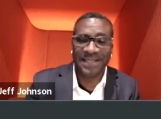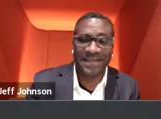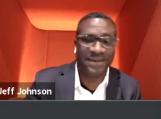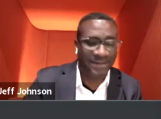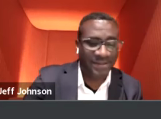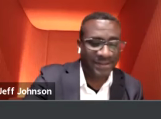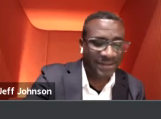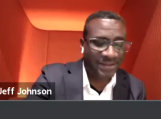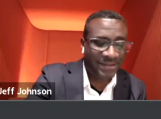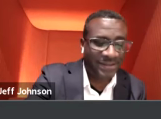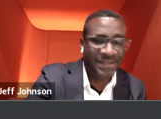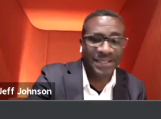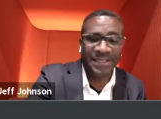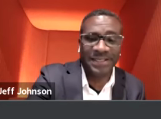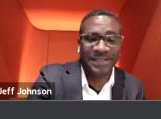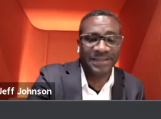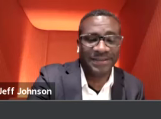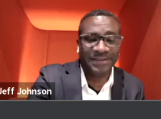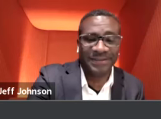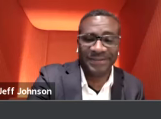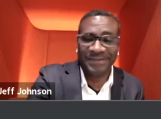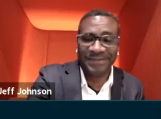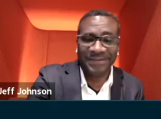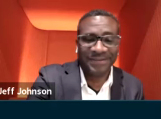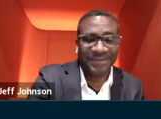Awesome. Look at there. Looking good.